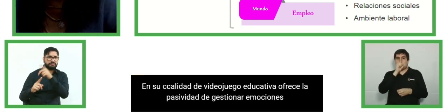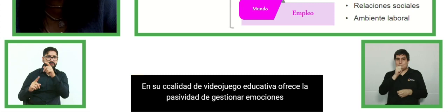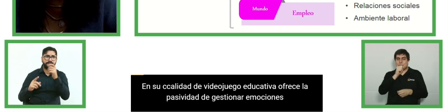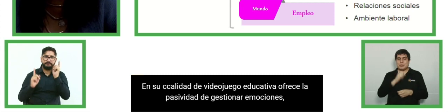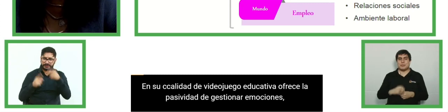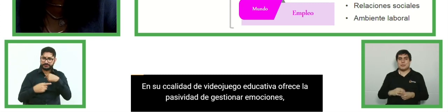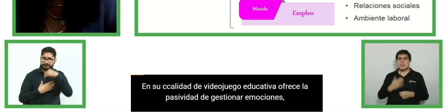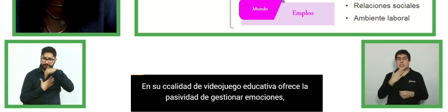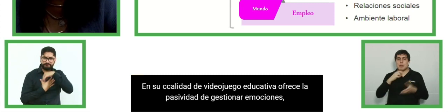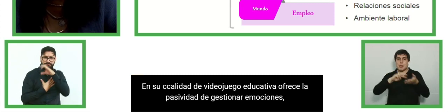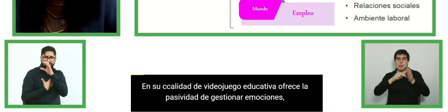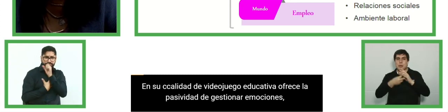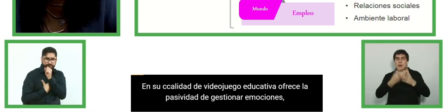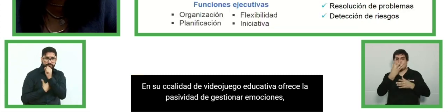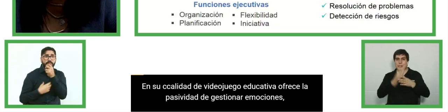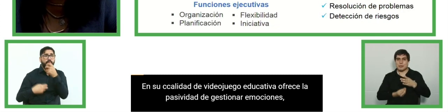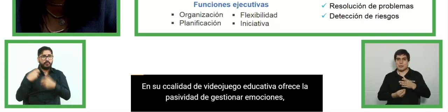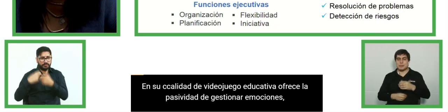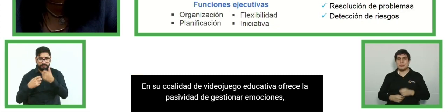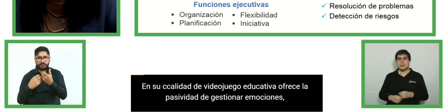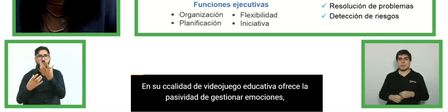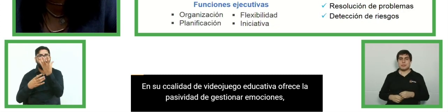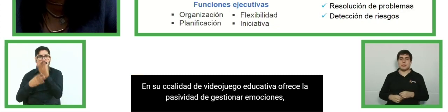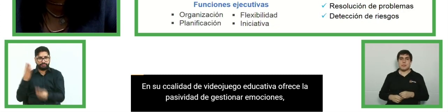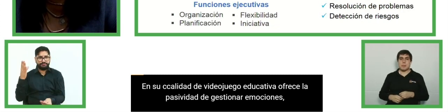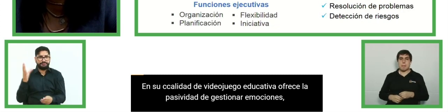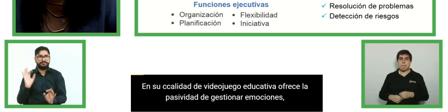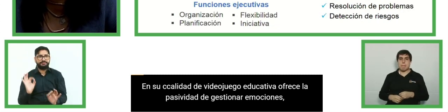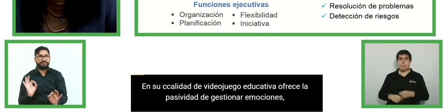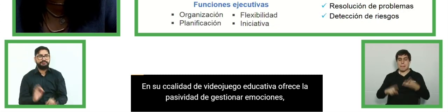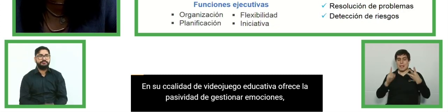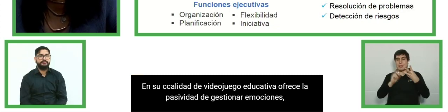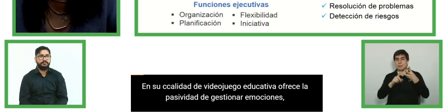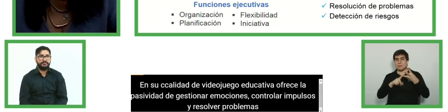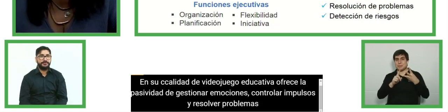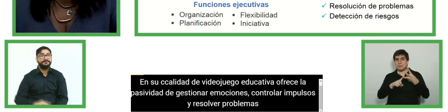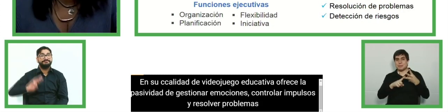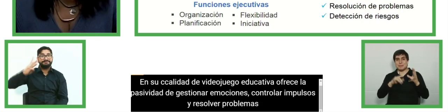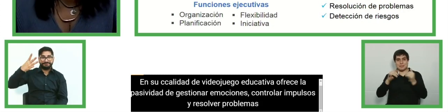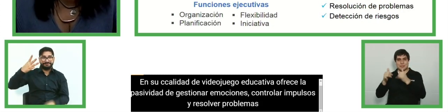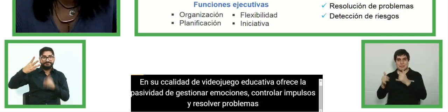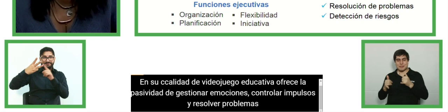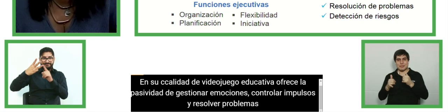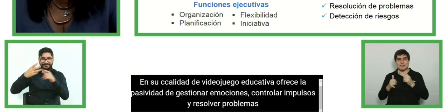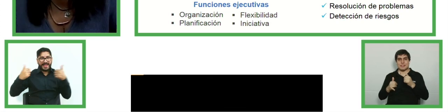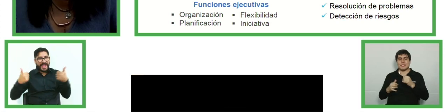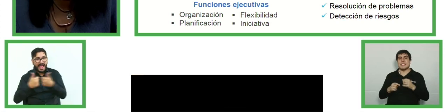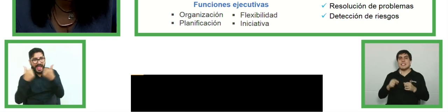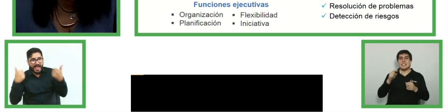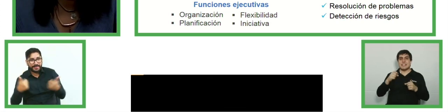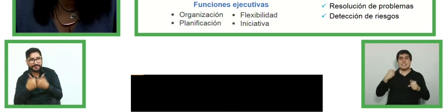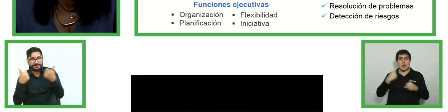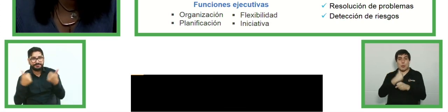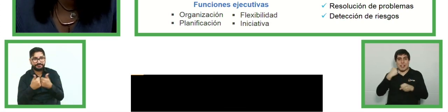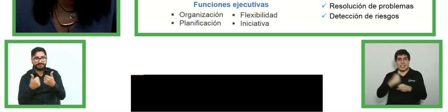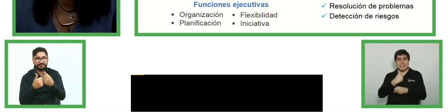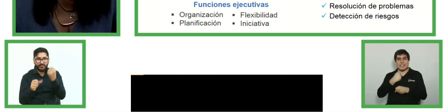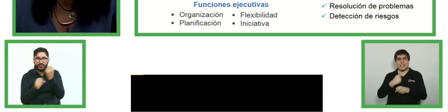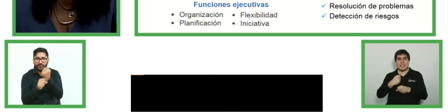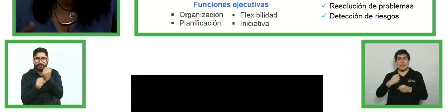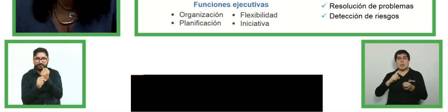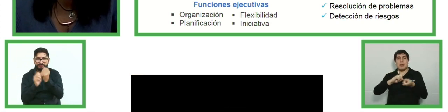The approach of the third video games group, multi-workshop for transition to